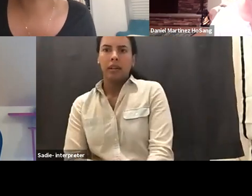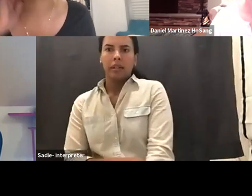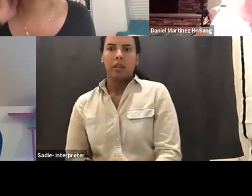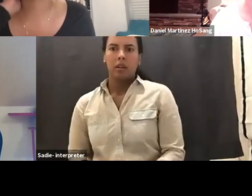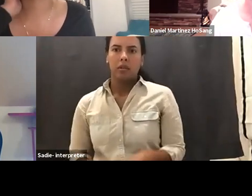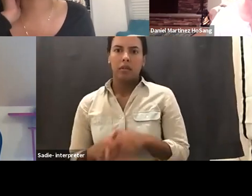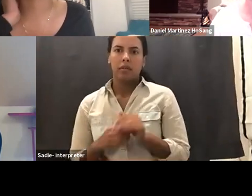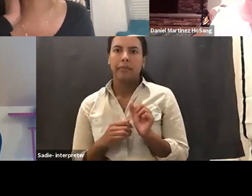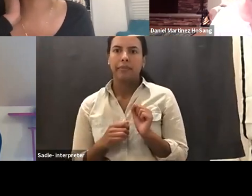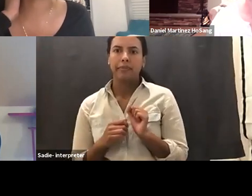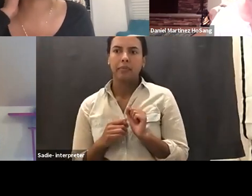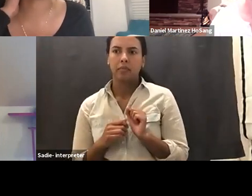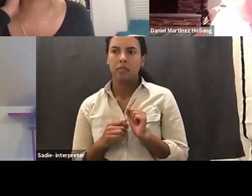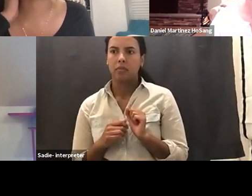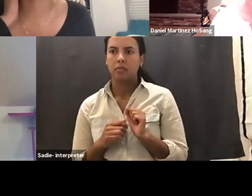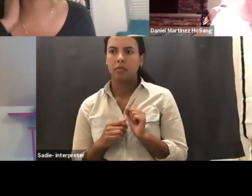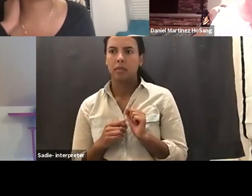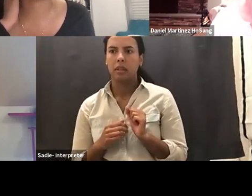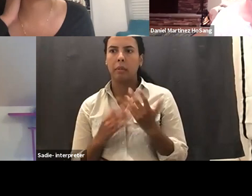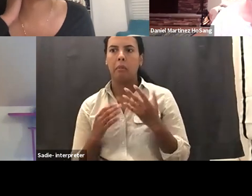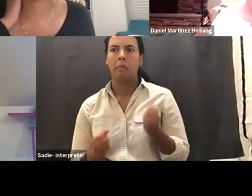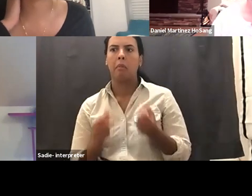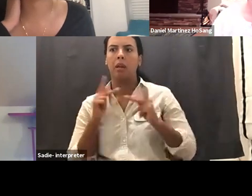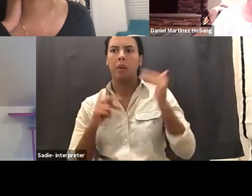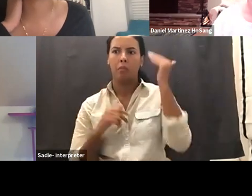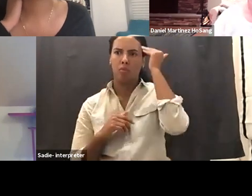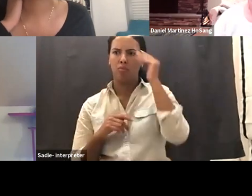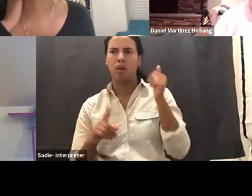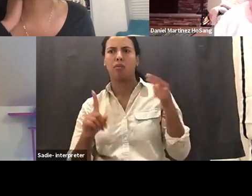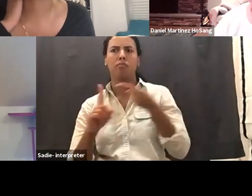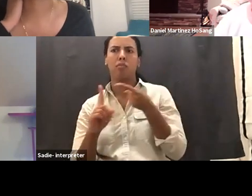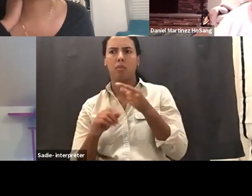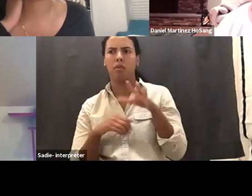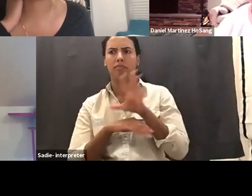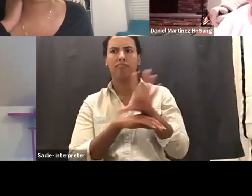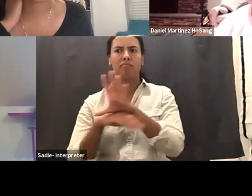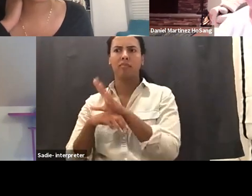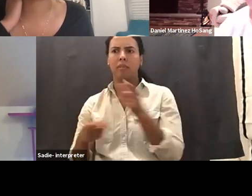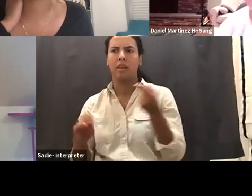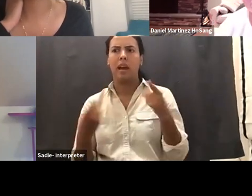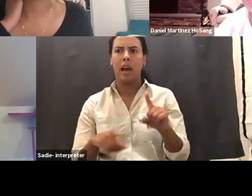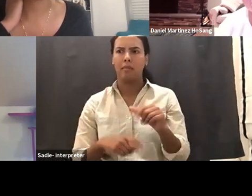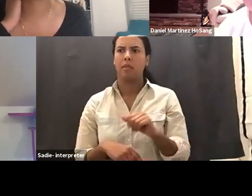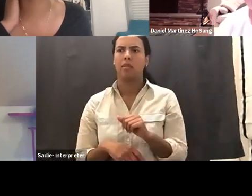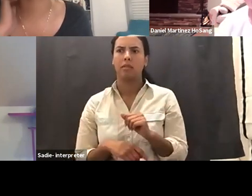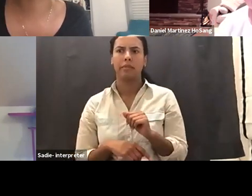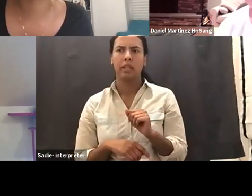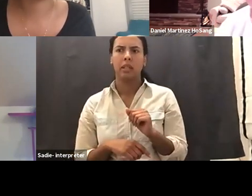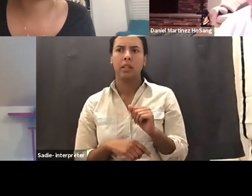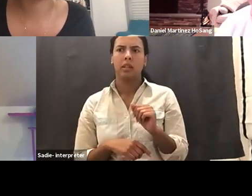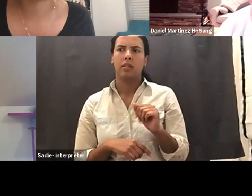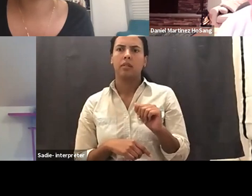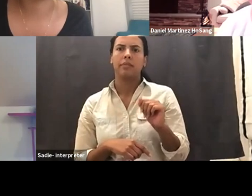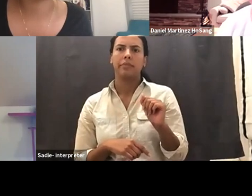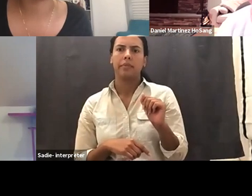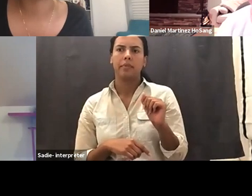actually found out from one of my friends who is a wonderful South Asian American organizer that a group called Azad Austin mobilized super